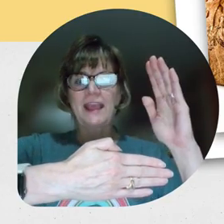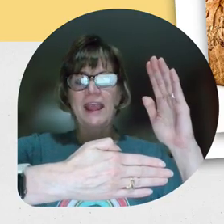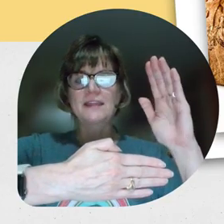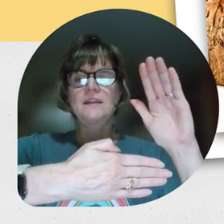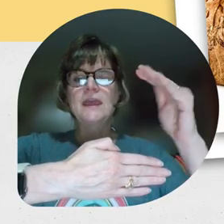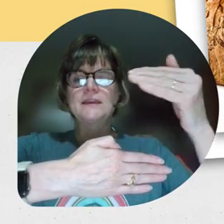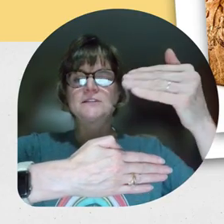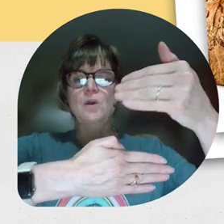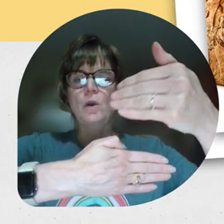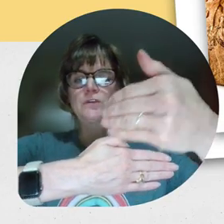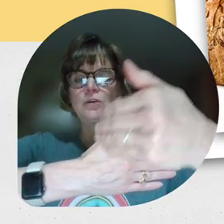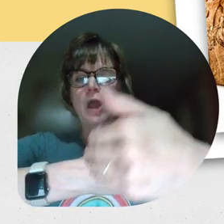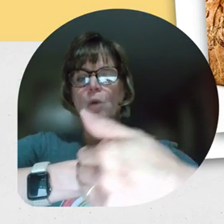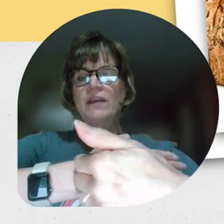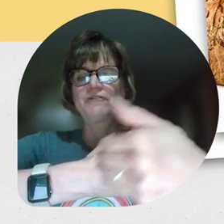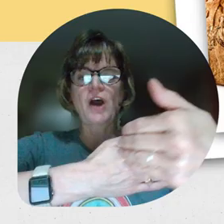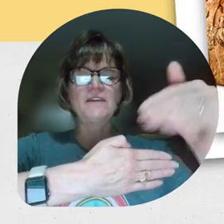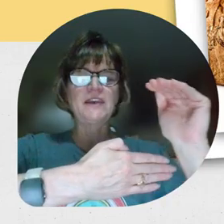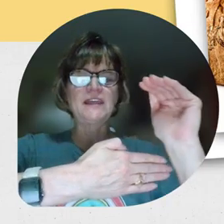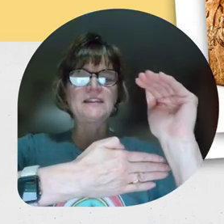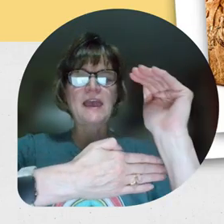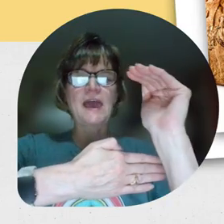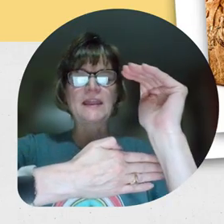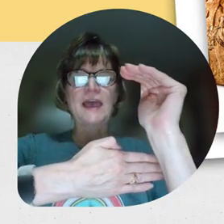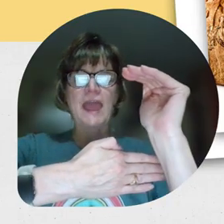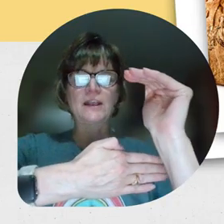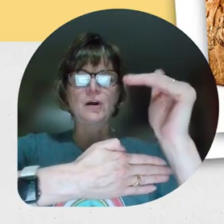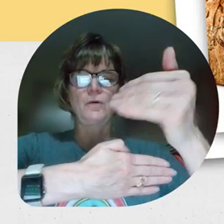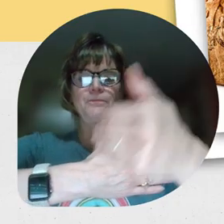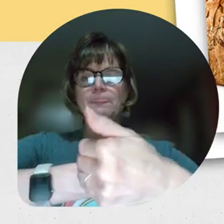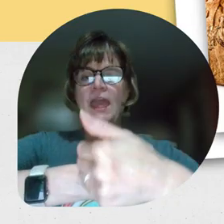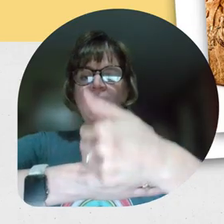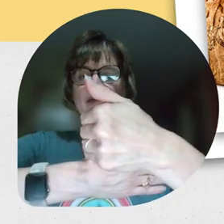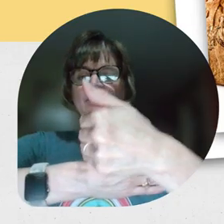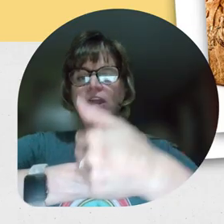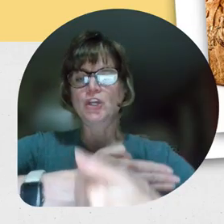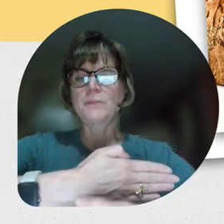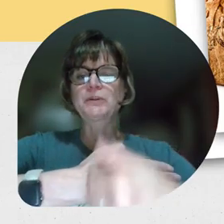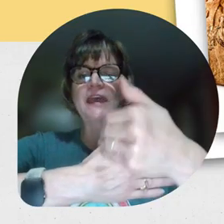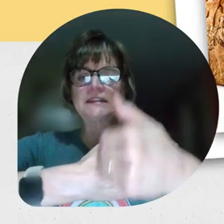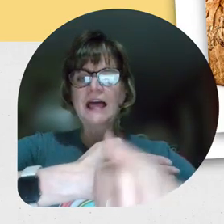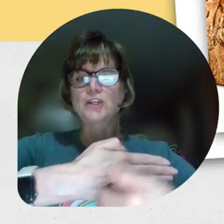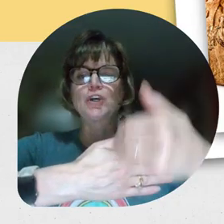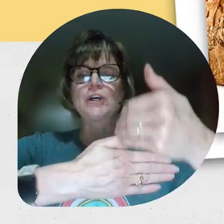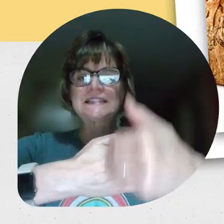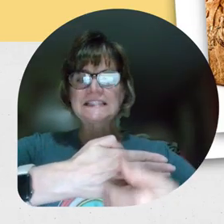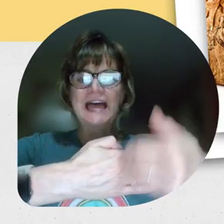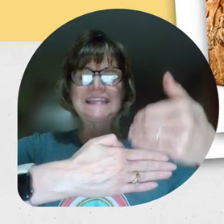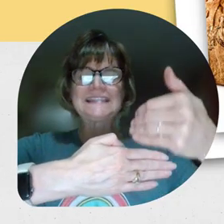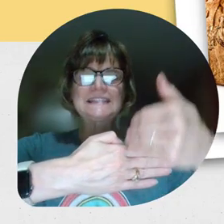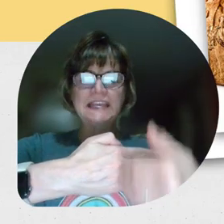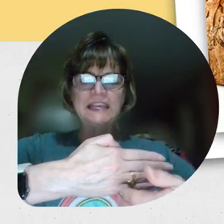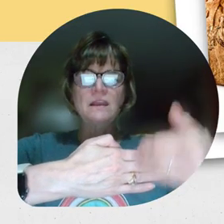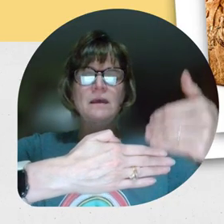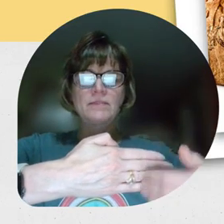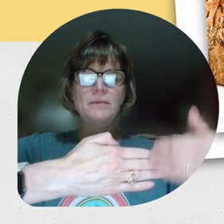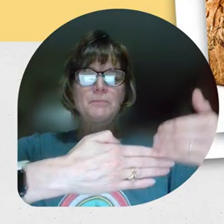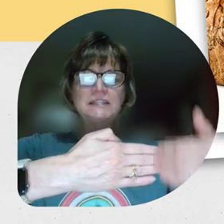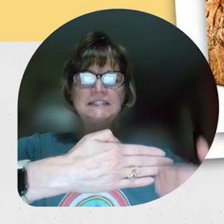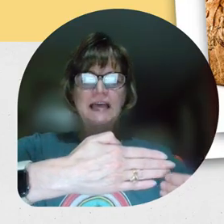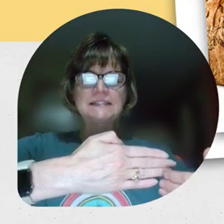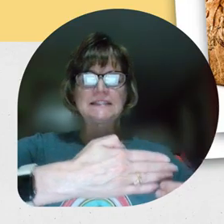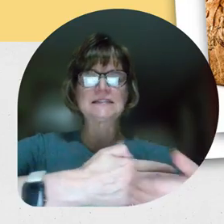dominant hand is going to go in front of it at an angle, and then you're going to pretend like you're slicing